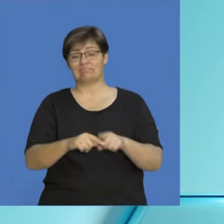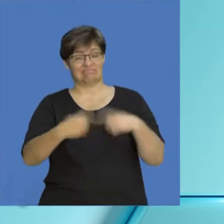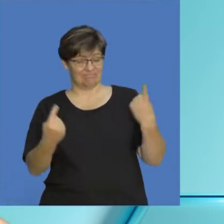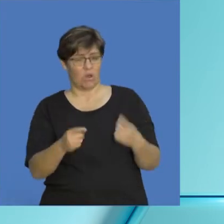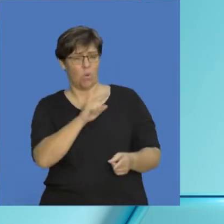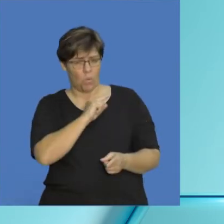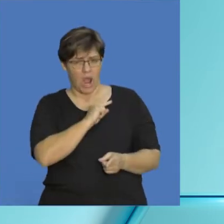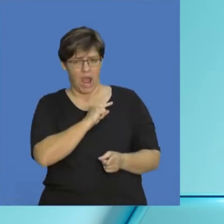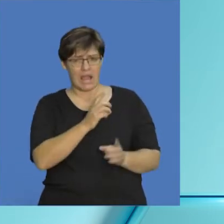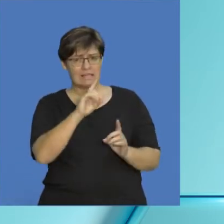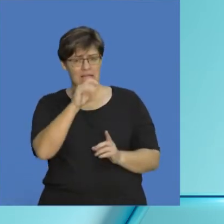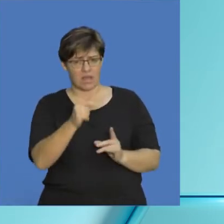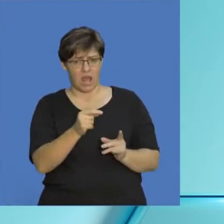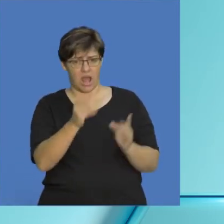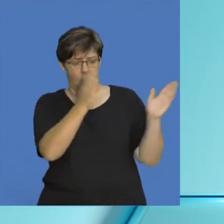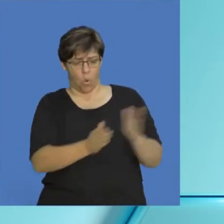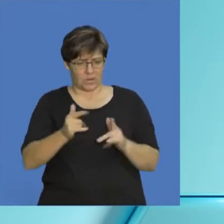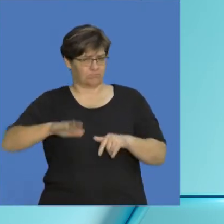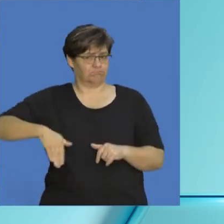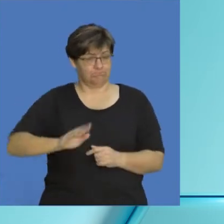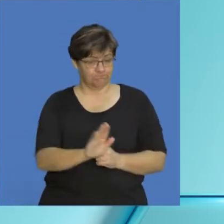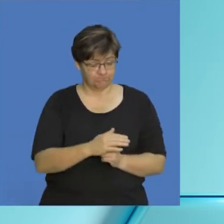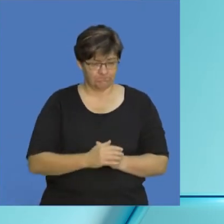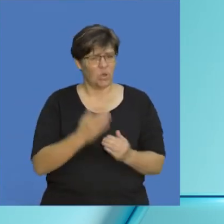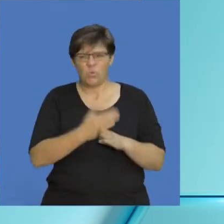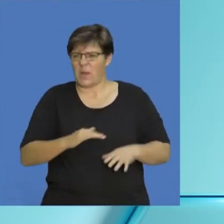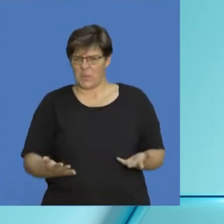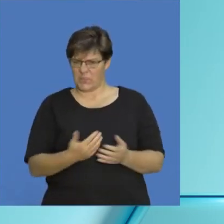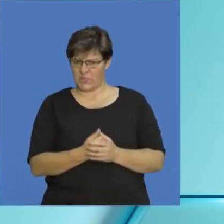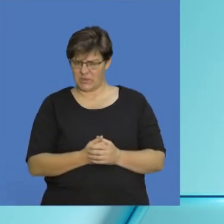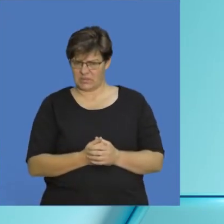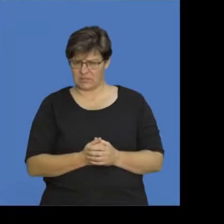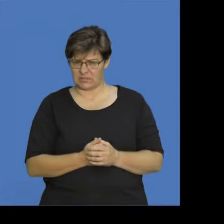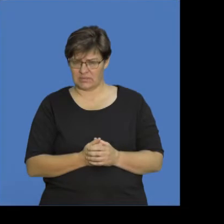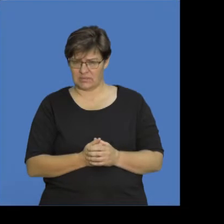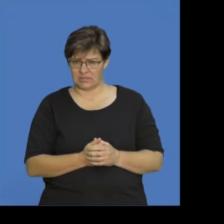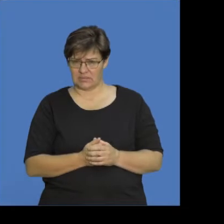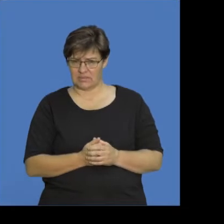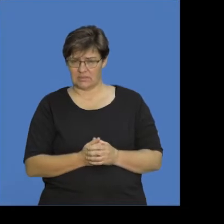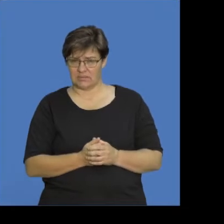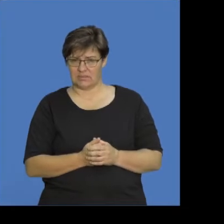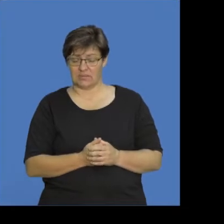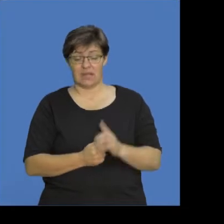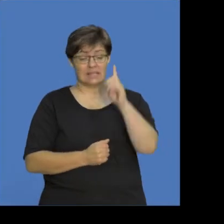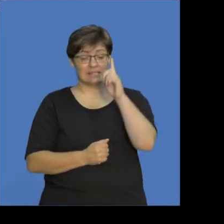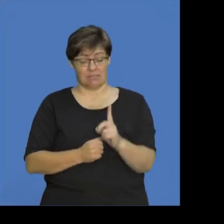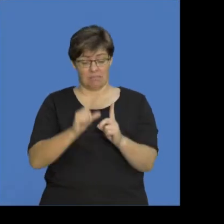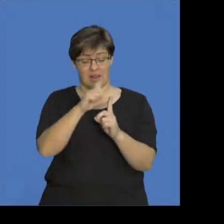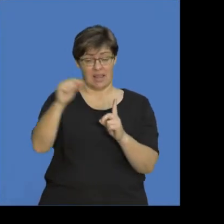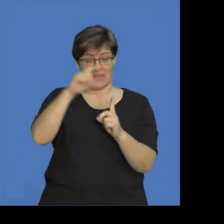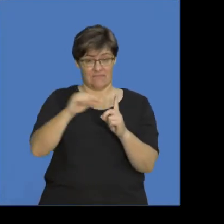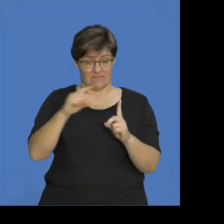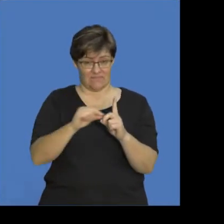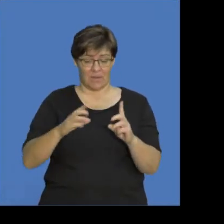representing ungrouped data. Okay. How does this work? So a stem and